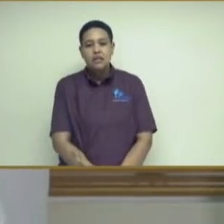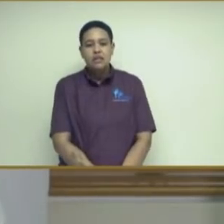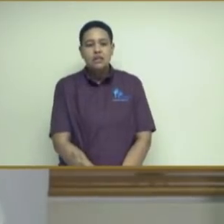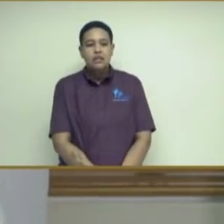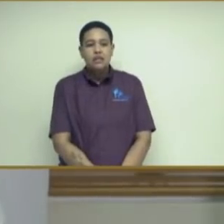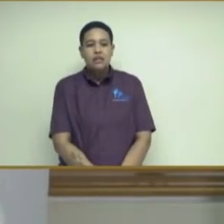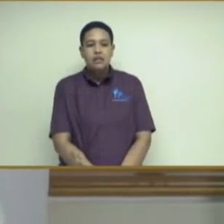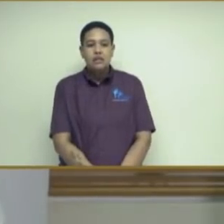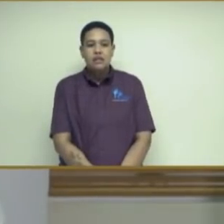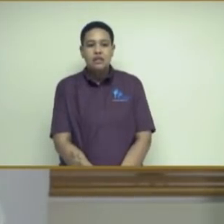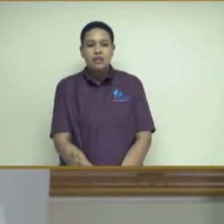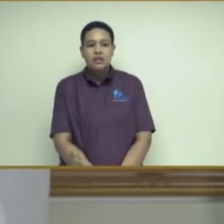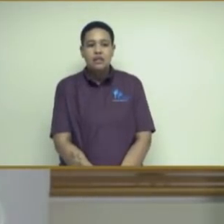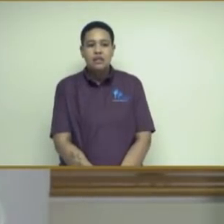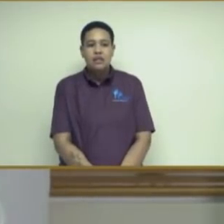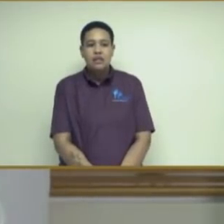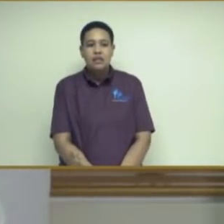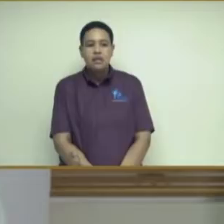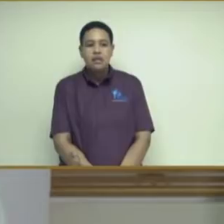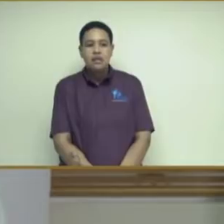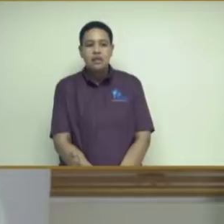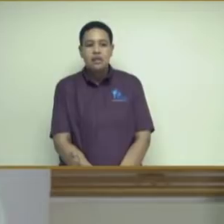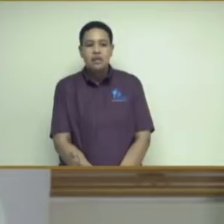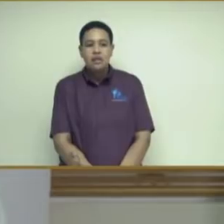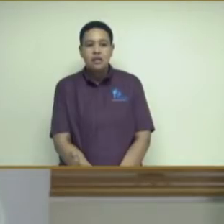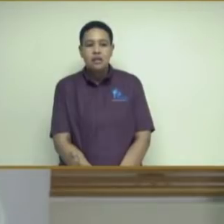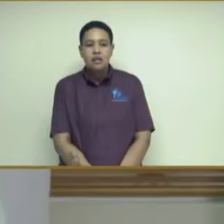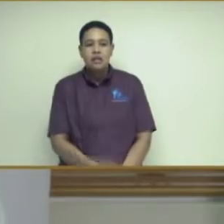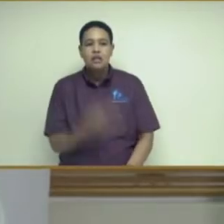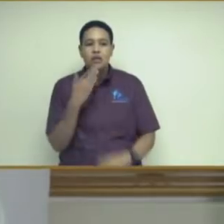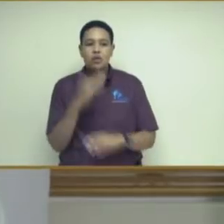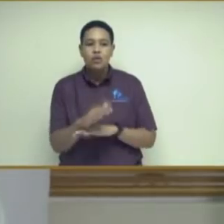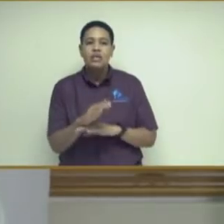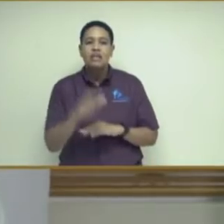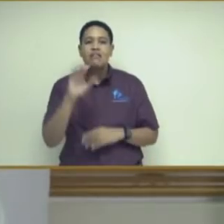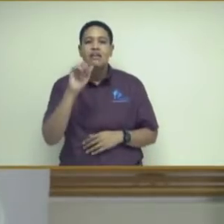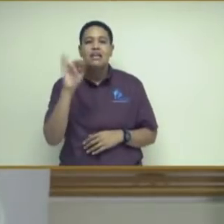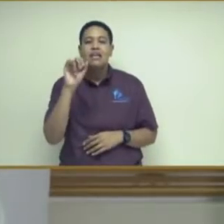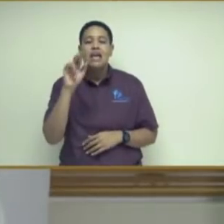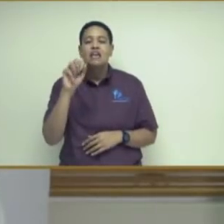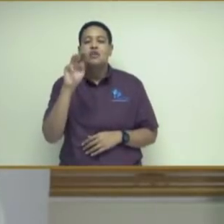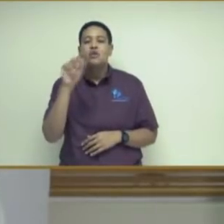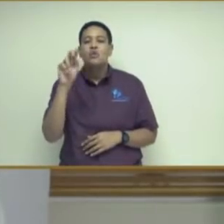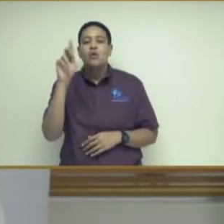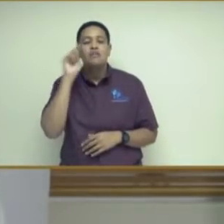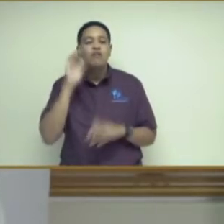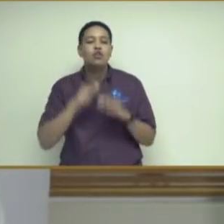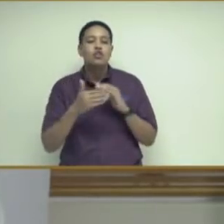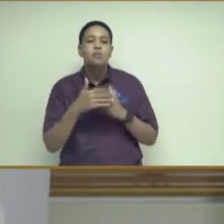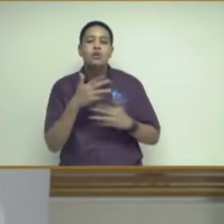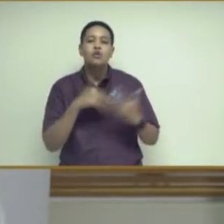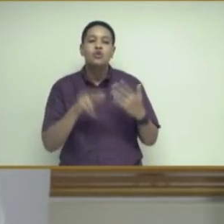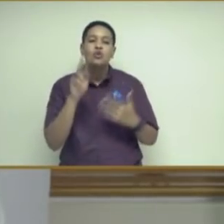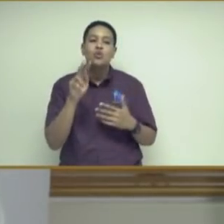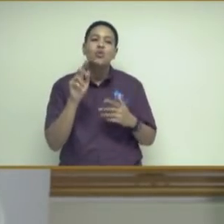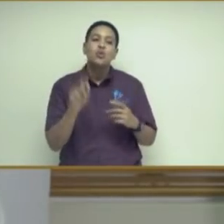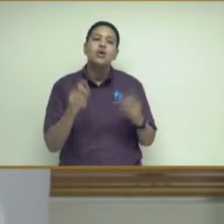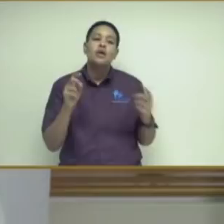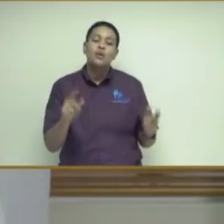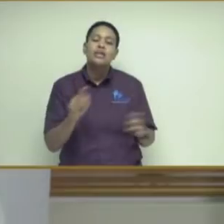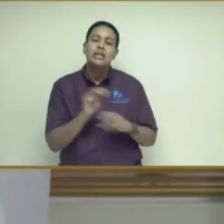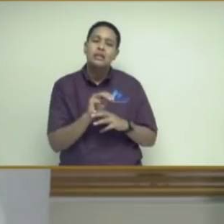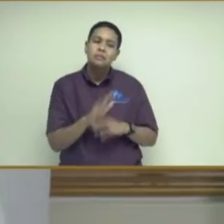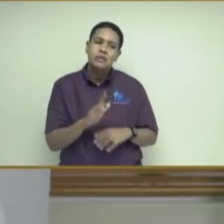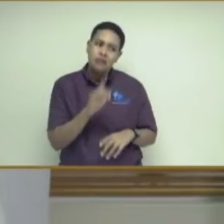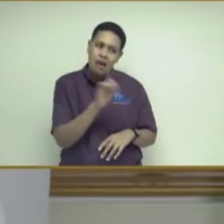Good evening, folks. I'm Cassius Watson for Jamaica Social. Two questions quickly to the Minister